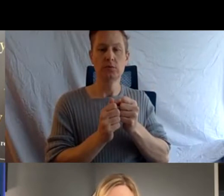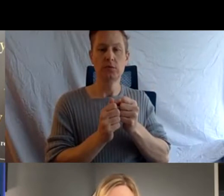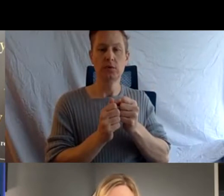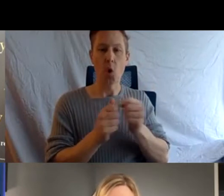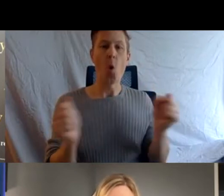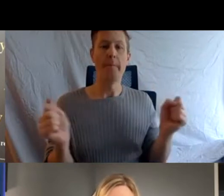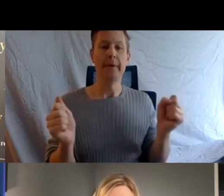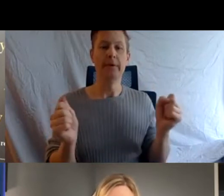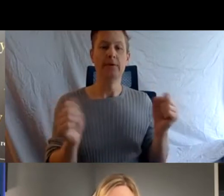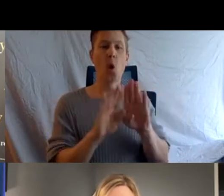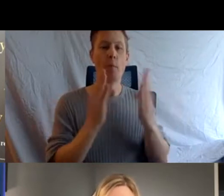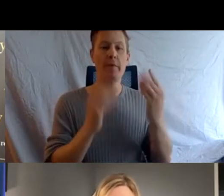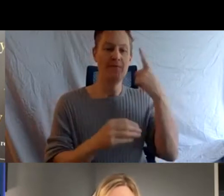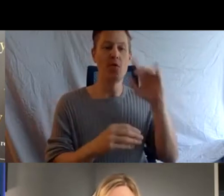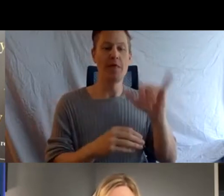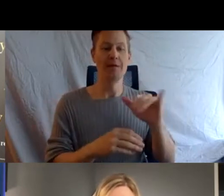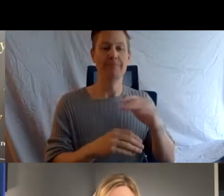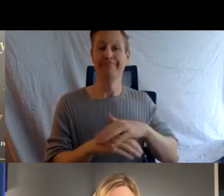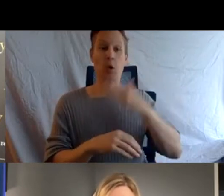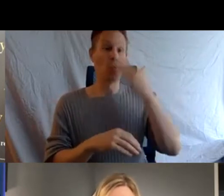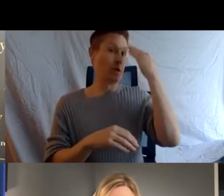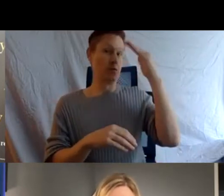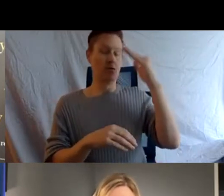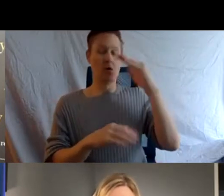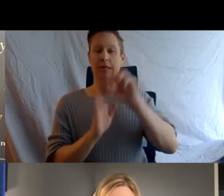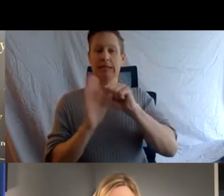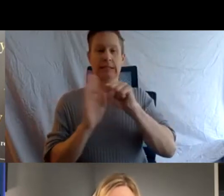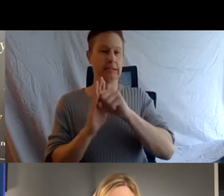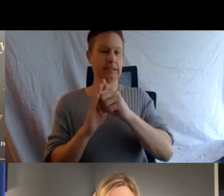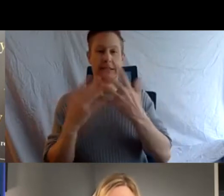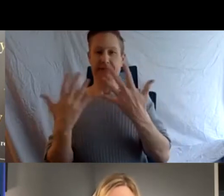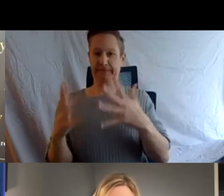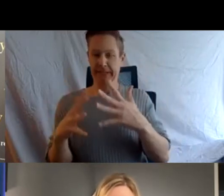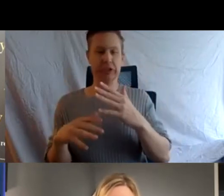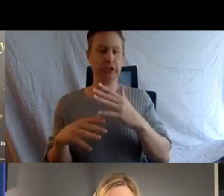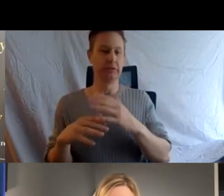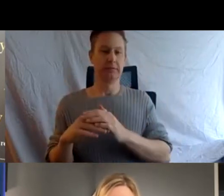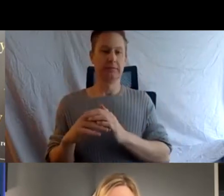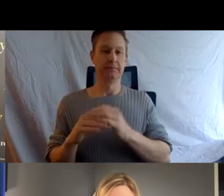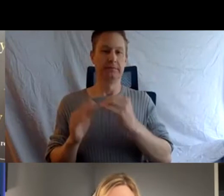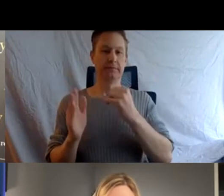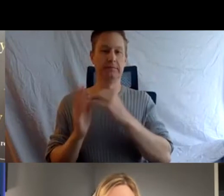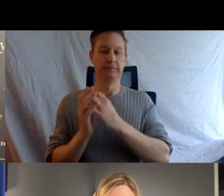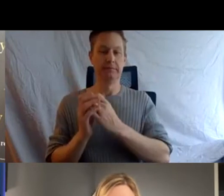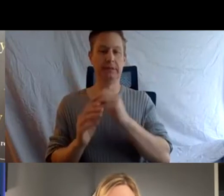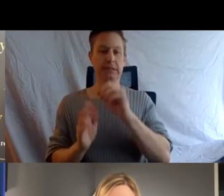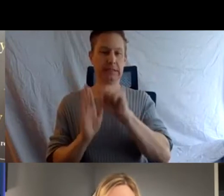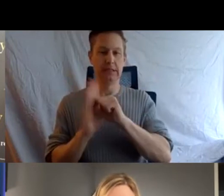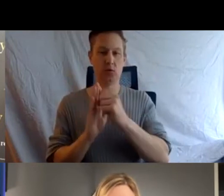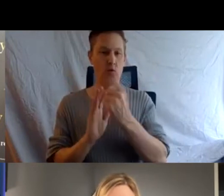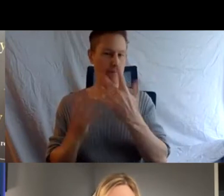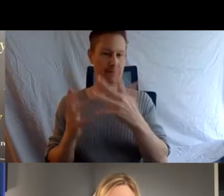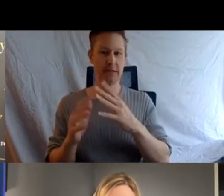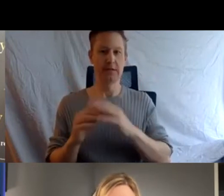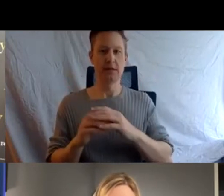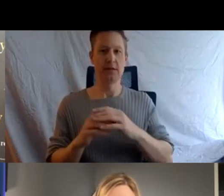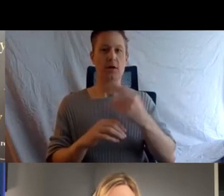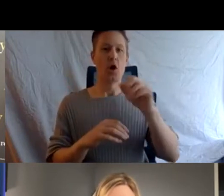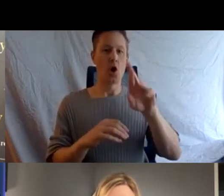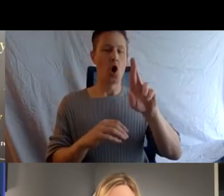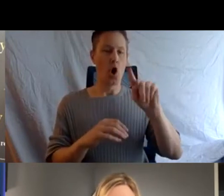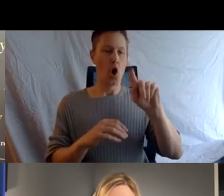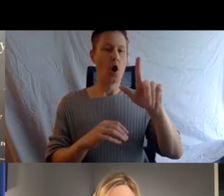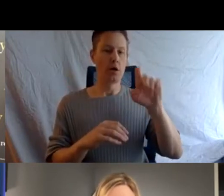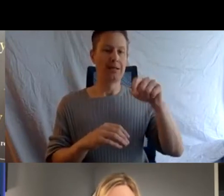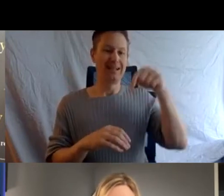the future holds. The season's done, the Mhm. episodes are finished at this point, but pretty much Hartley was the only one in